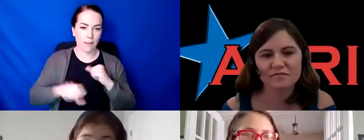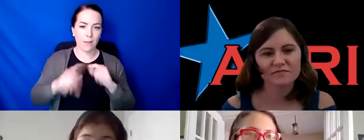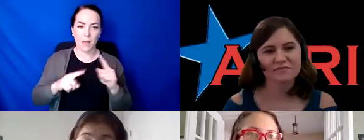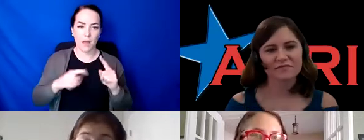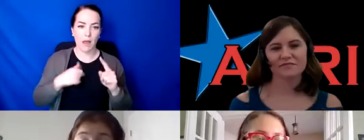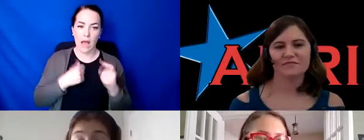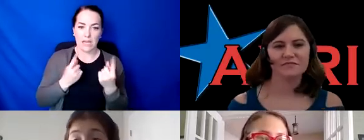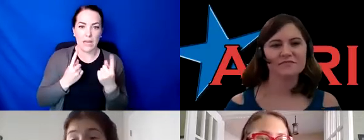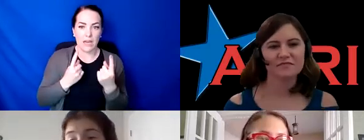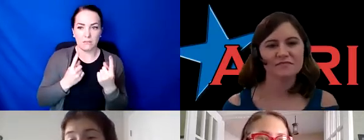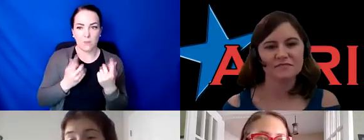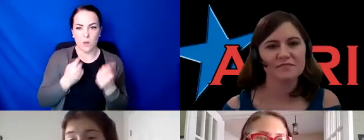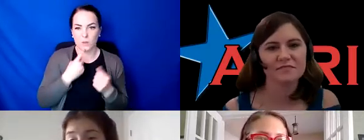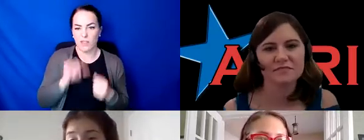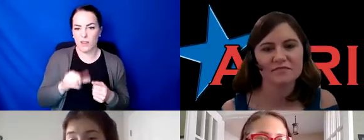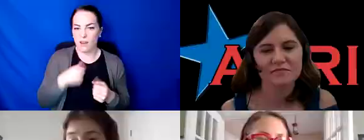And